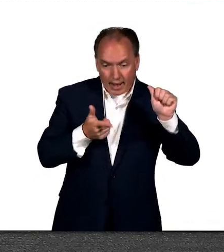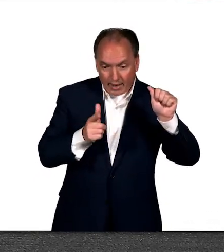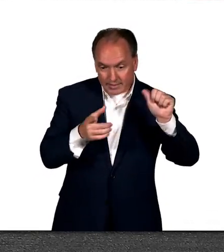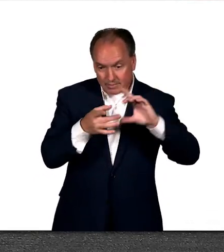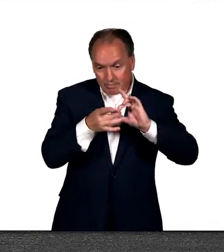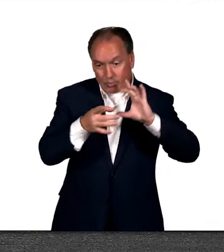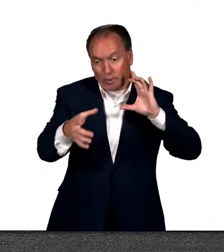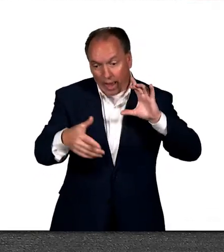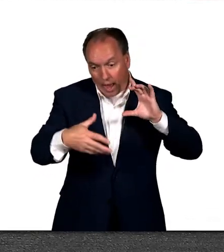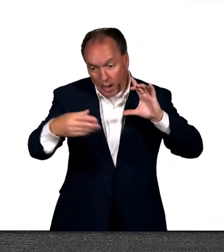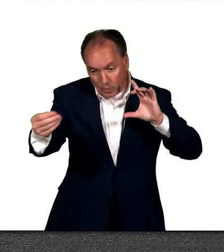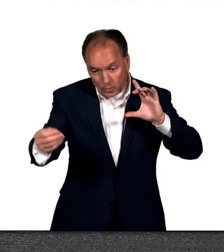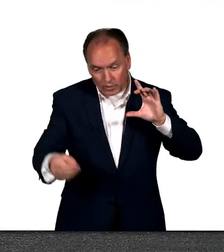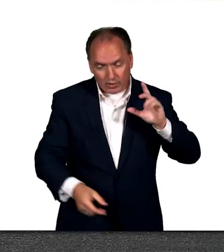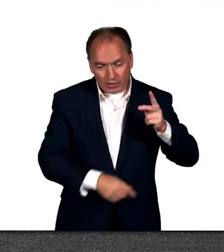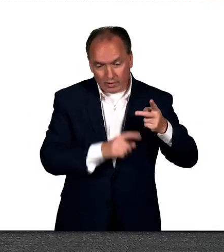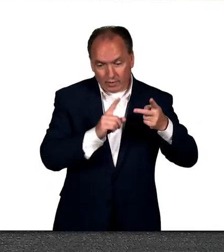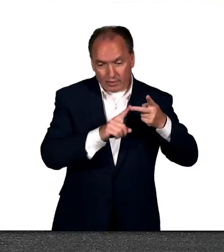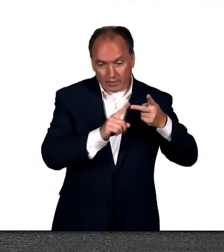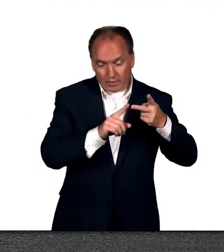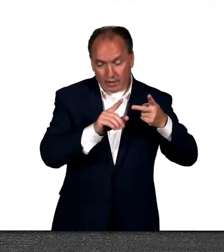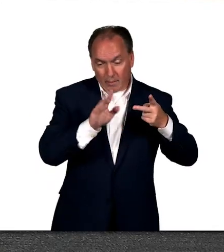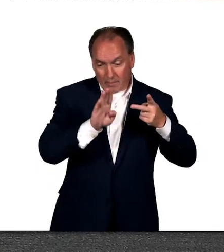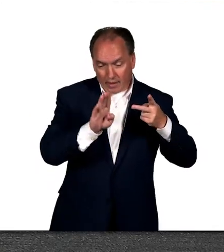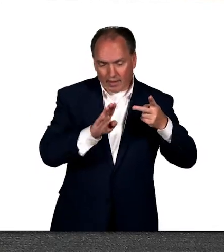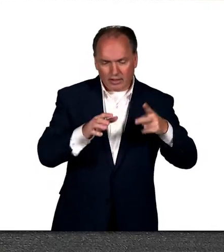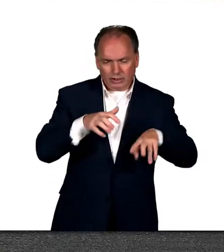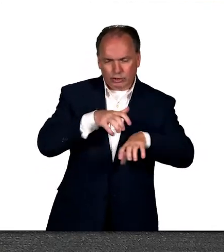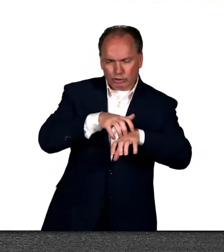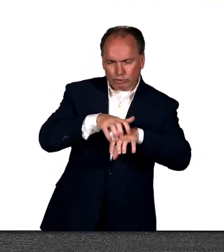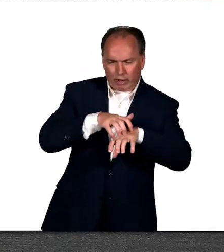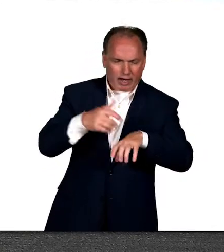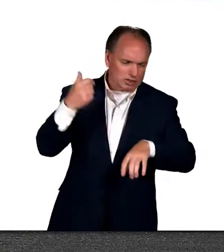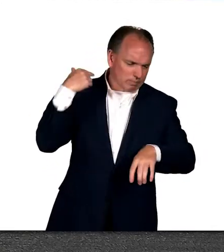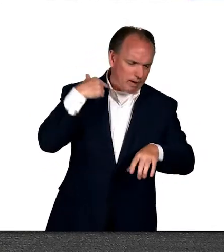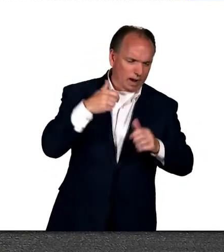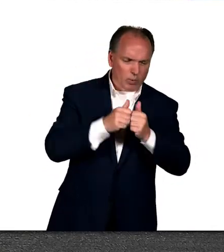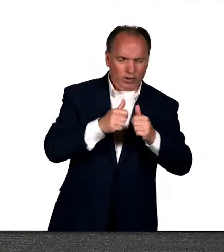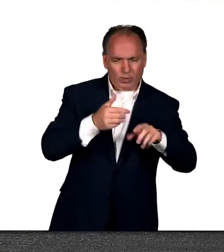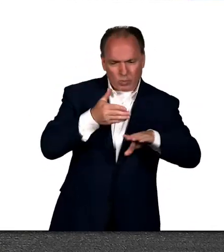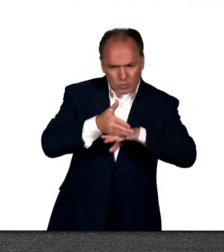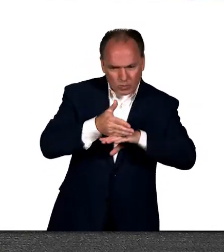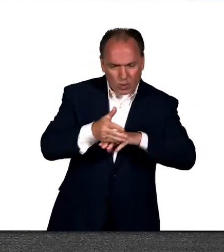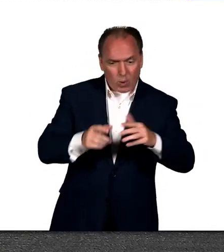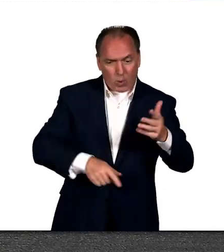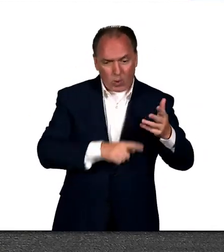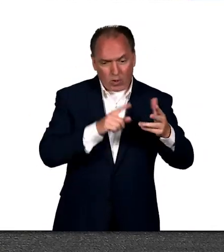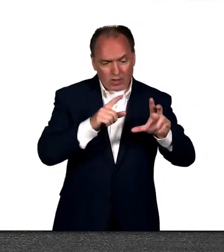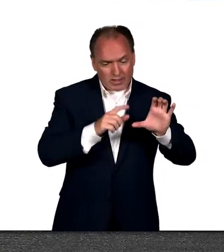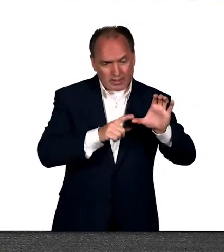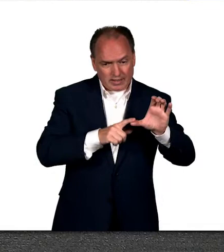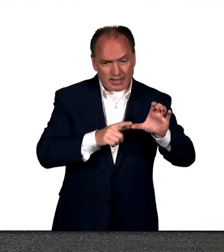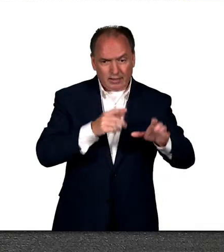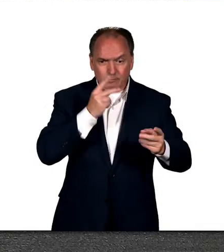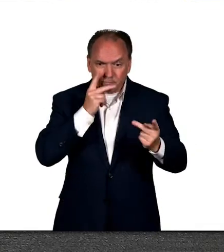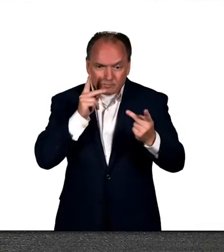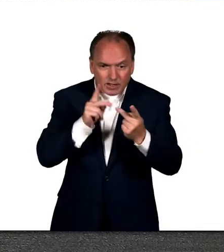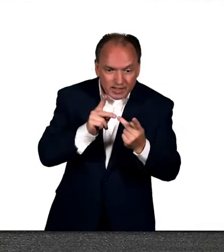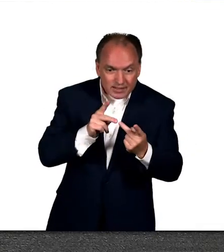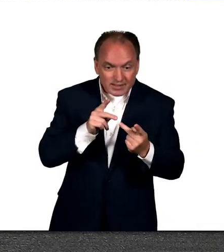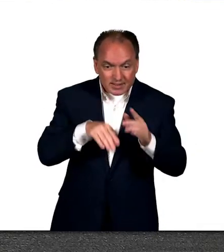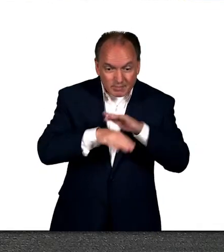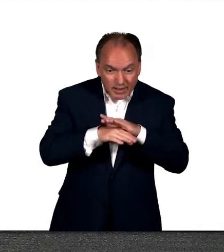lets him out? B, he scratches his back with a stick? Or C, he kisses the pig?